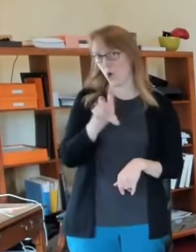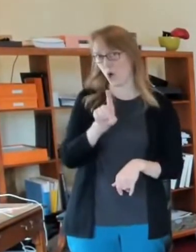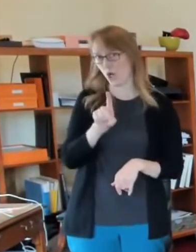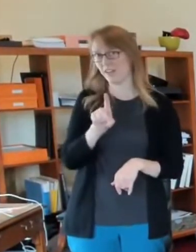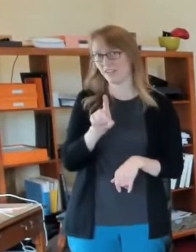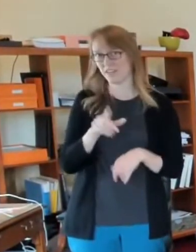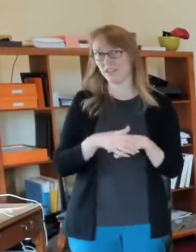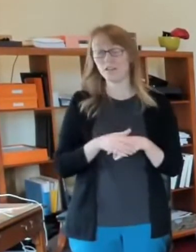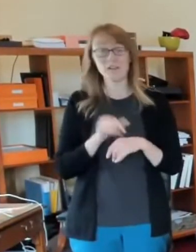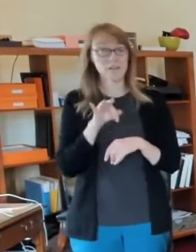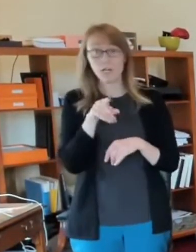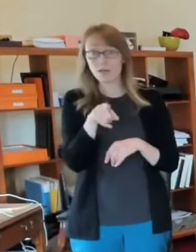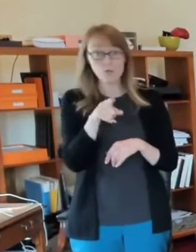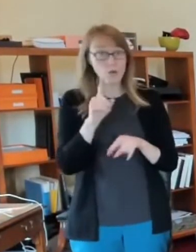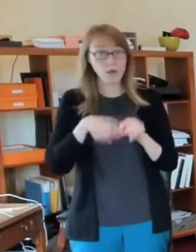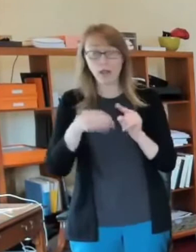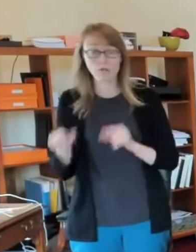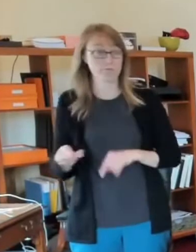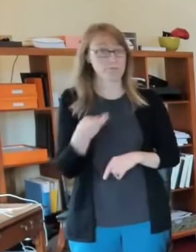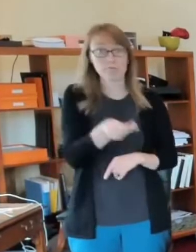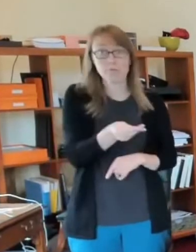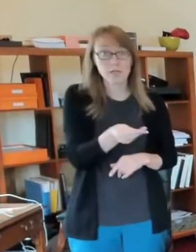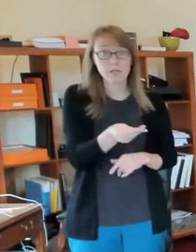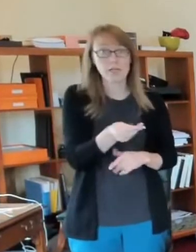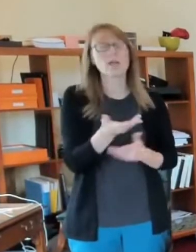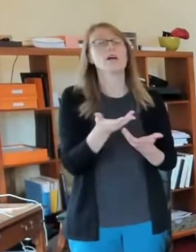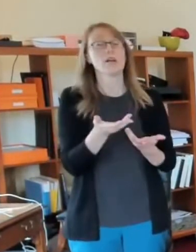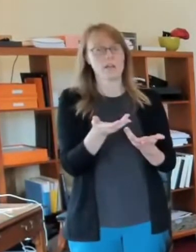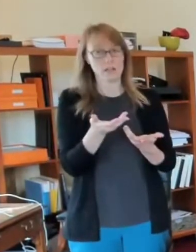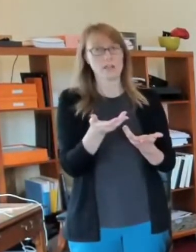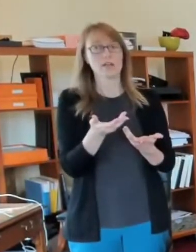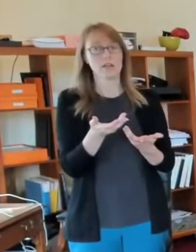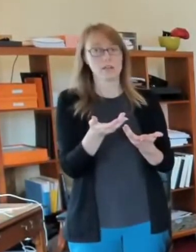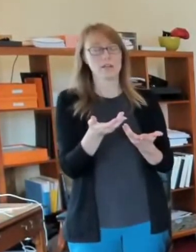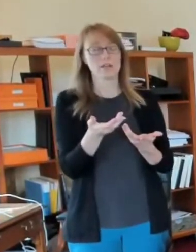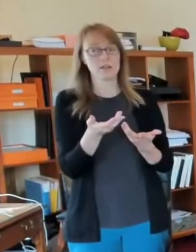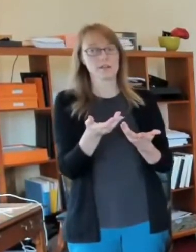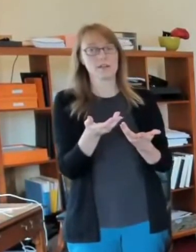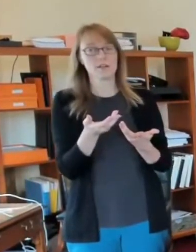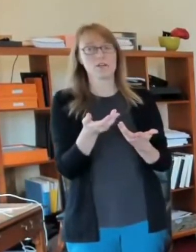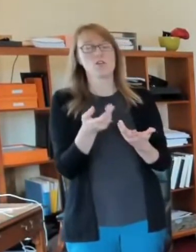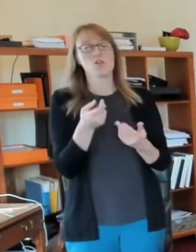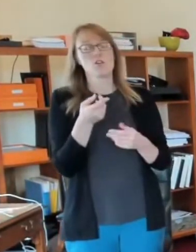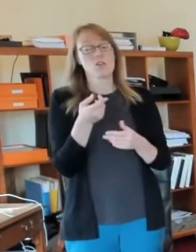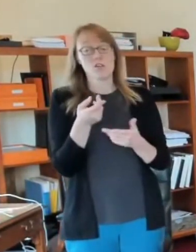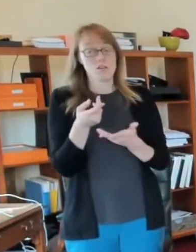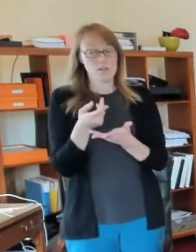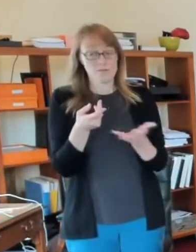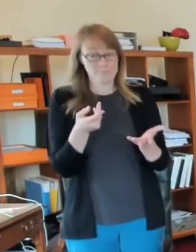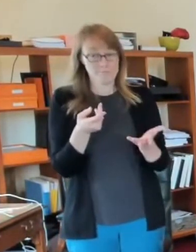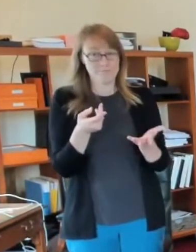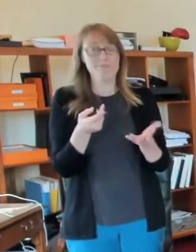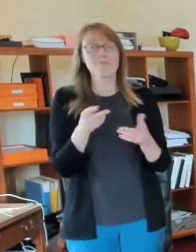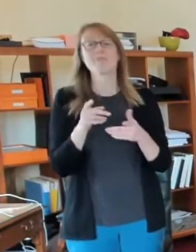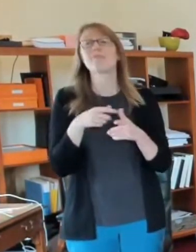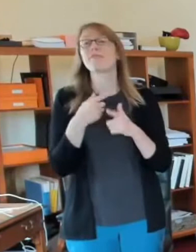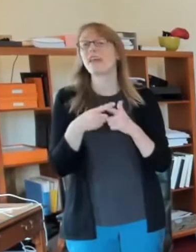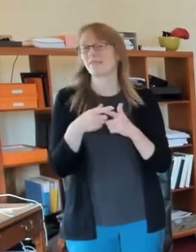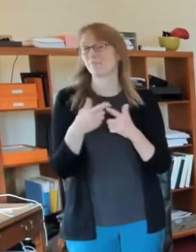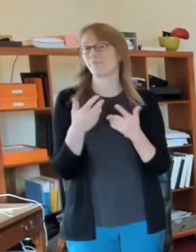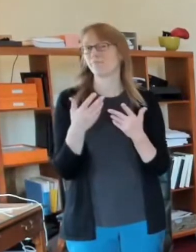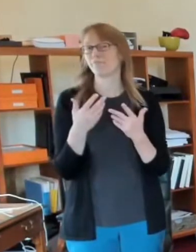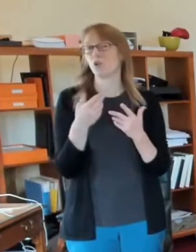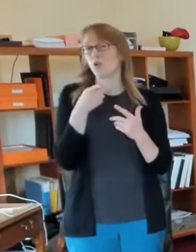take your application there, then you can go to the election board, take your loved one,